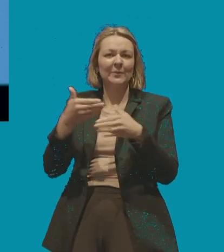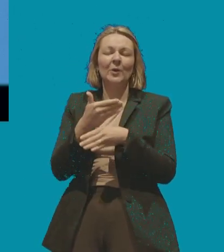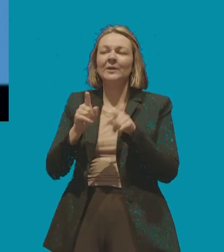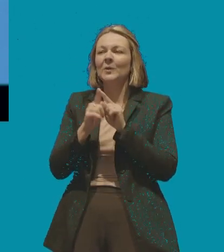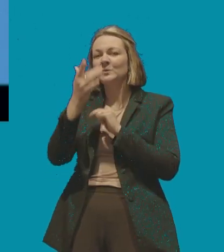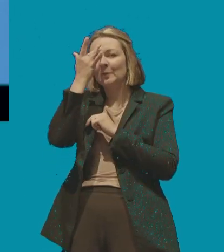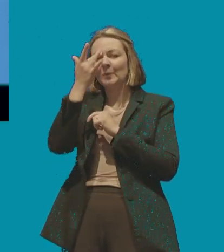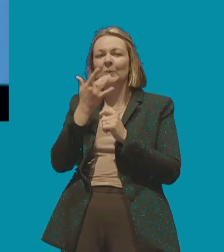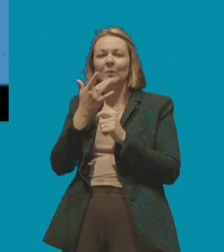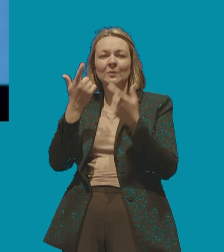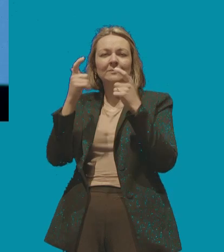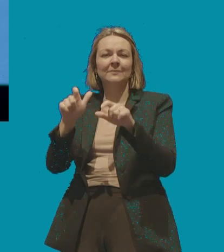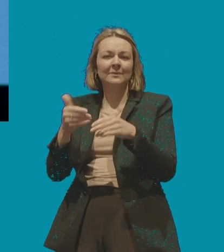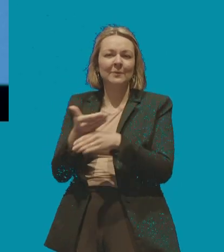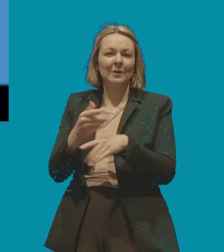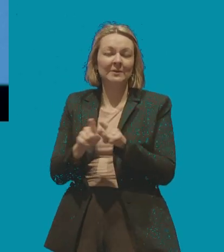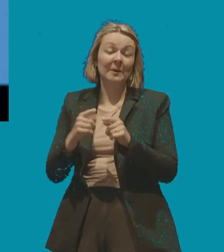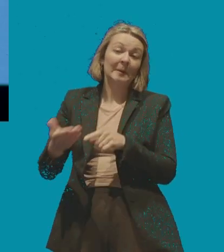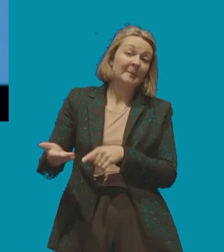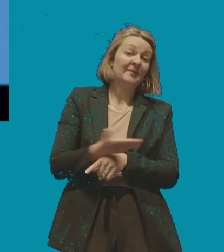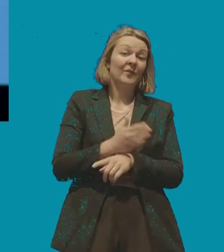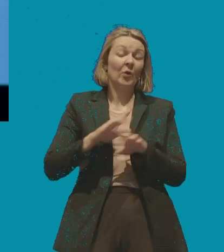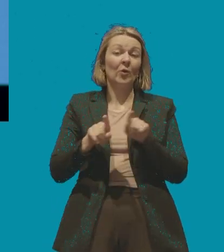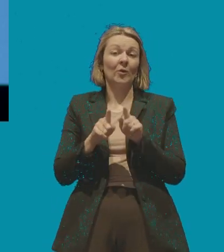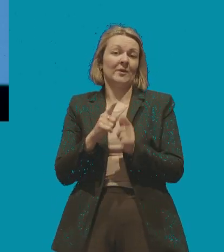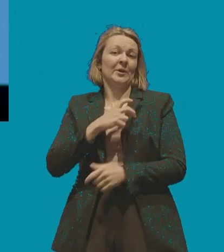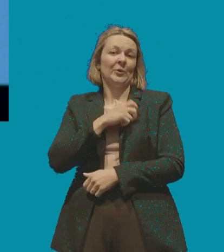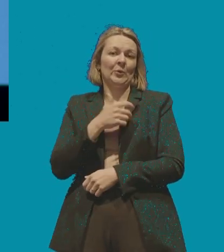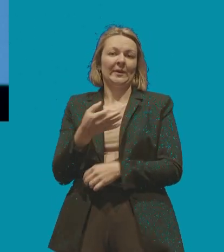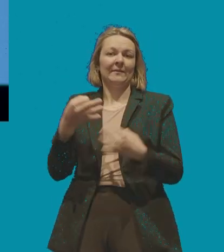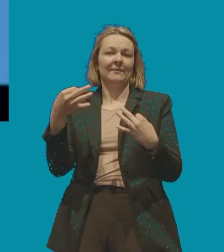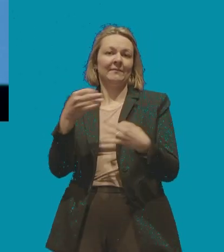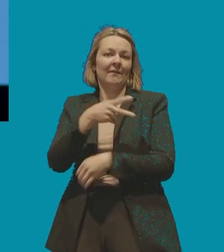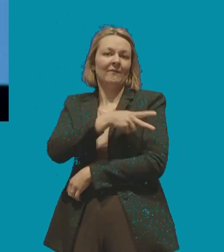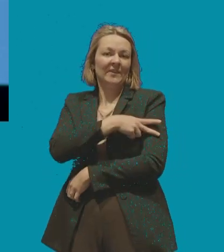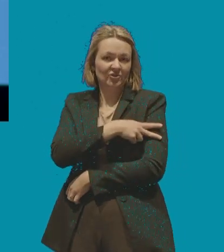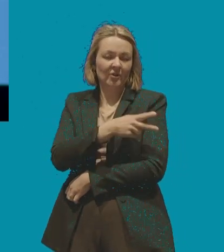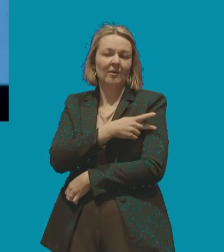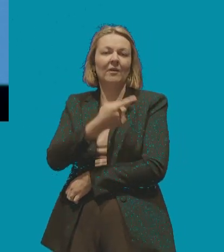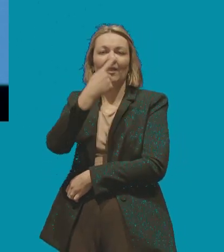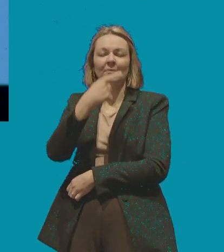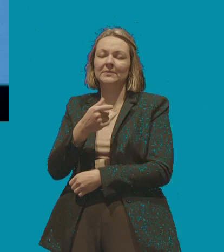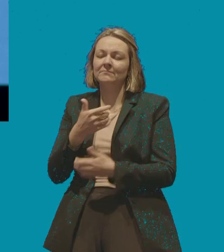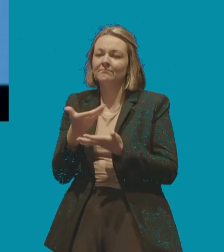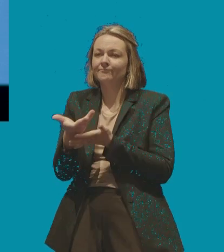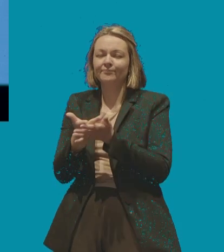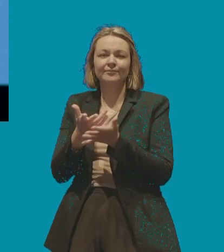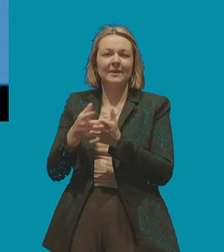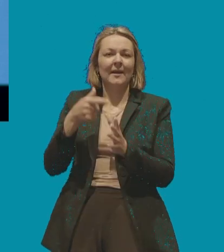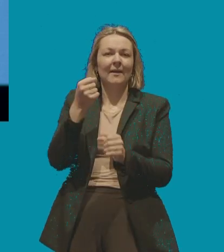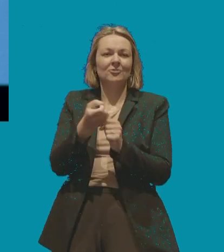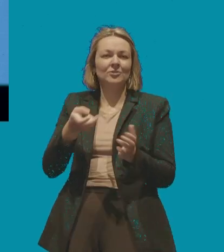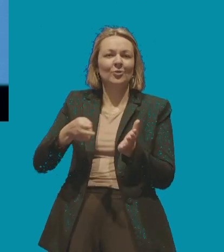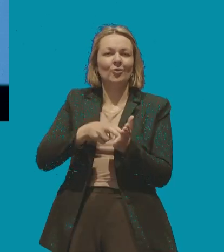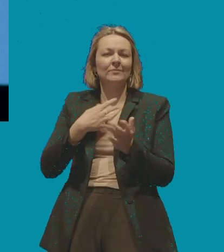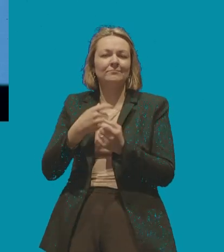night porter. Before becoming a trade union official, Paul had always been employed on temporary and agency contracts, so understands the